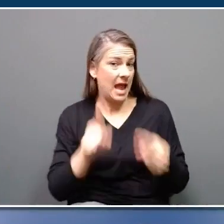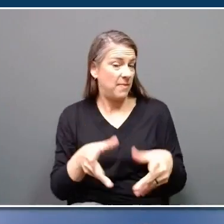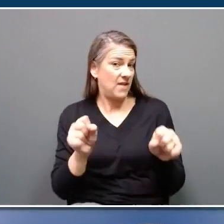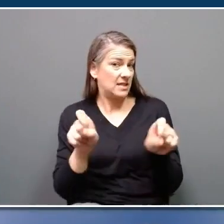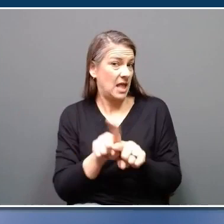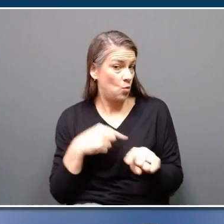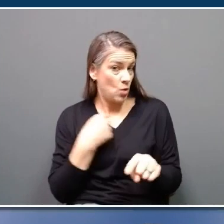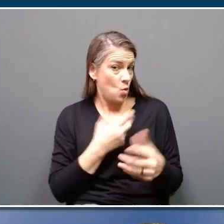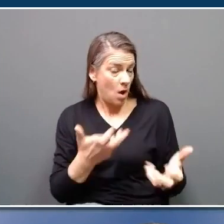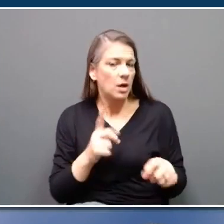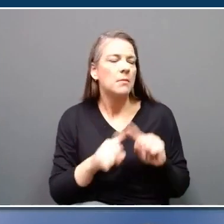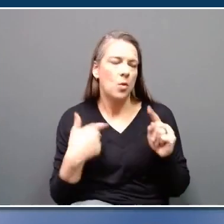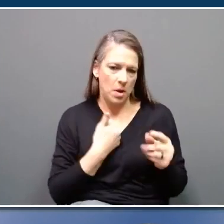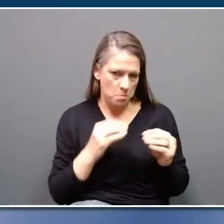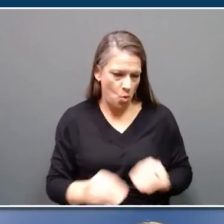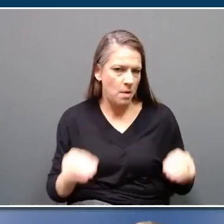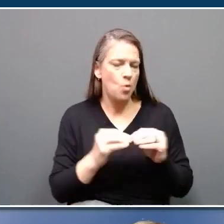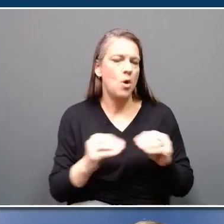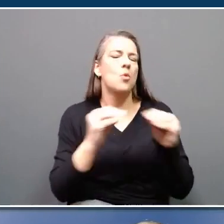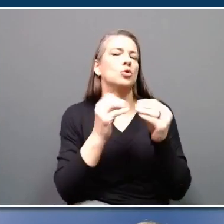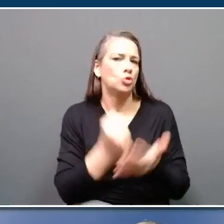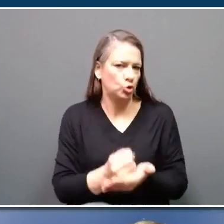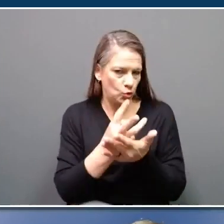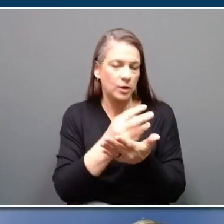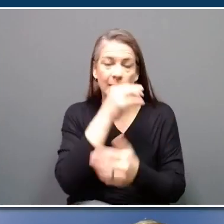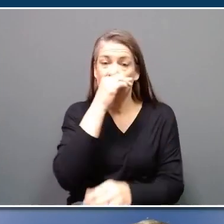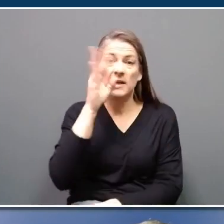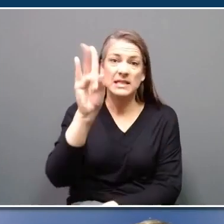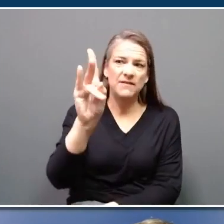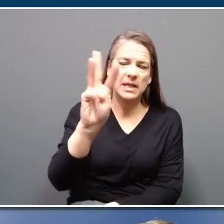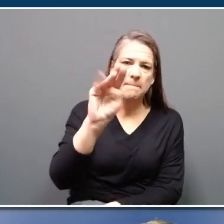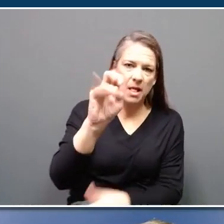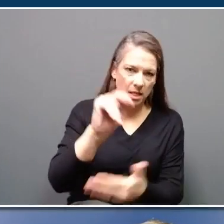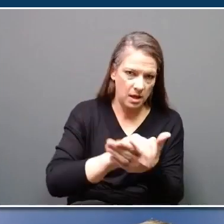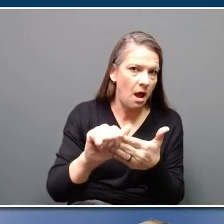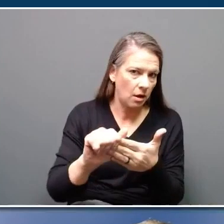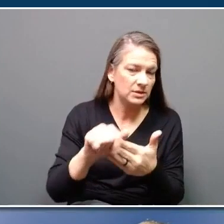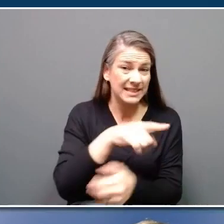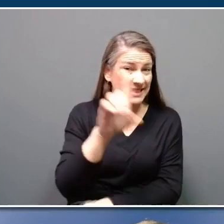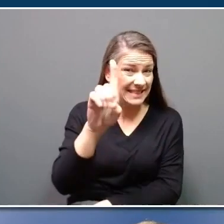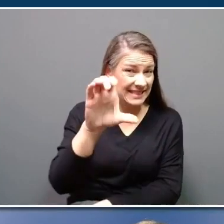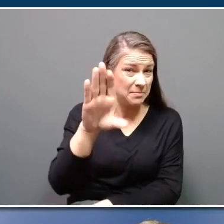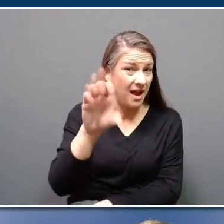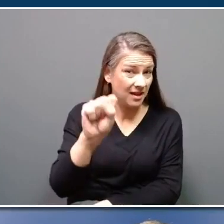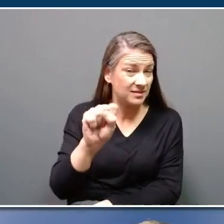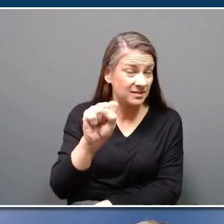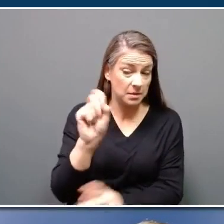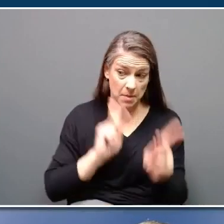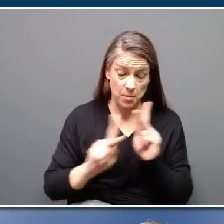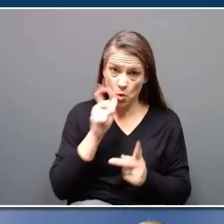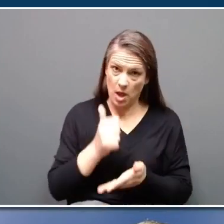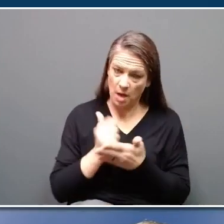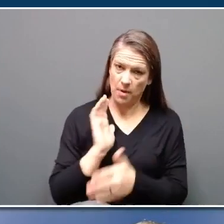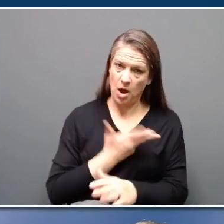getting more and more social workers. $17 million. Most of this is DCBS, the people who help our kids that